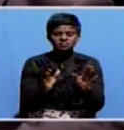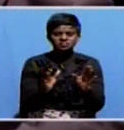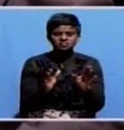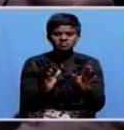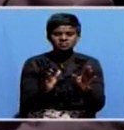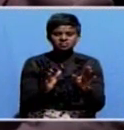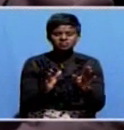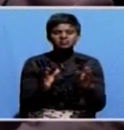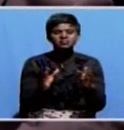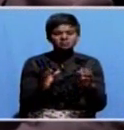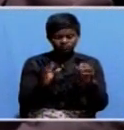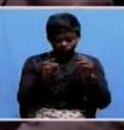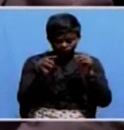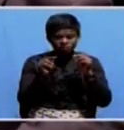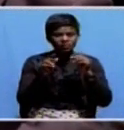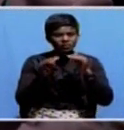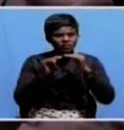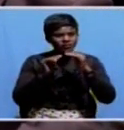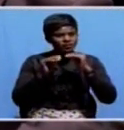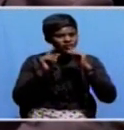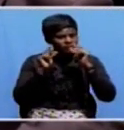own stake in the economy.